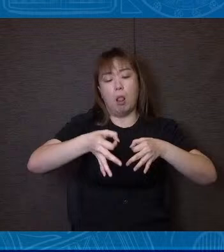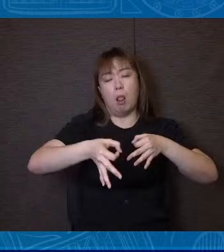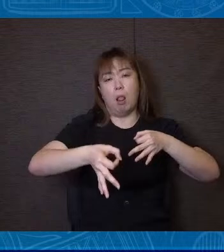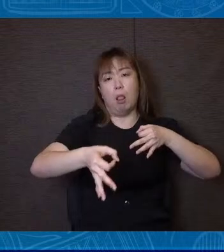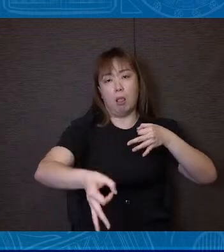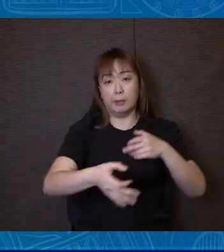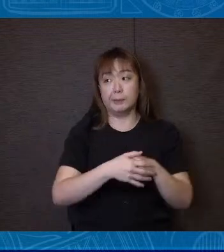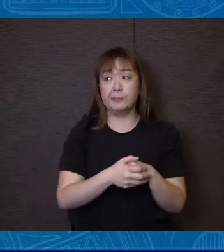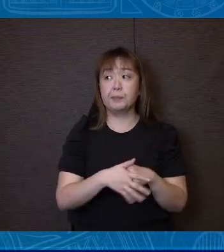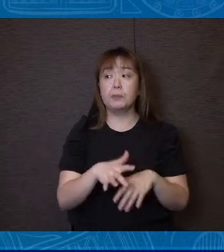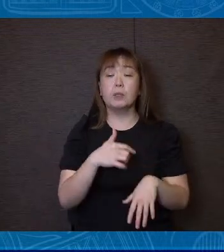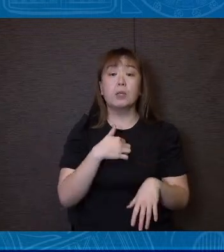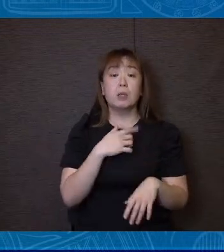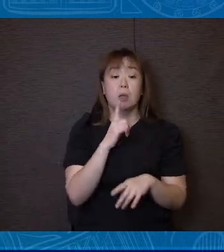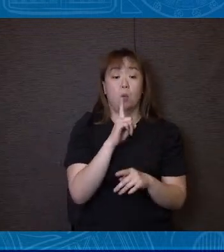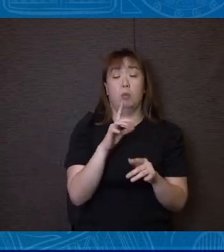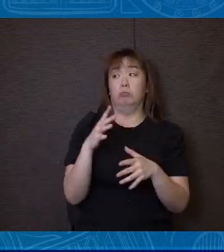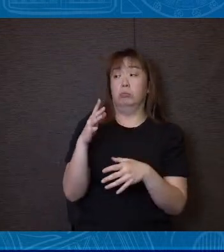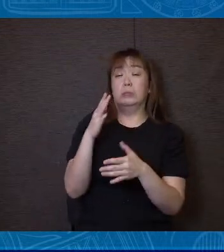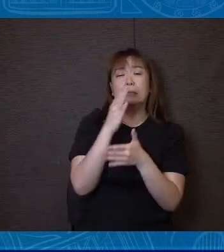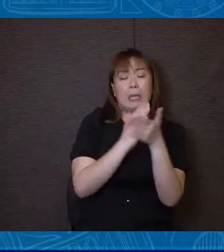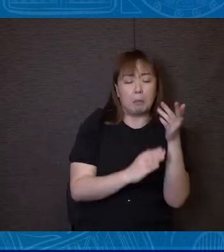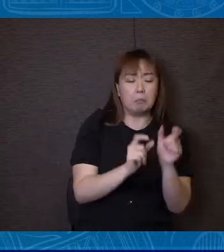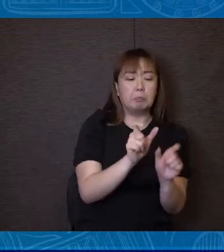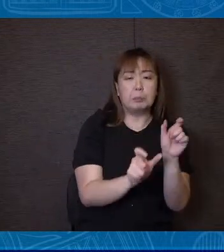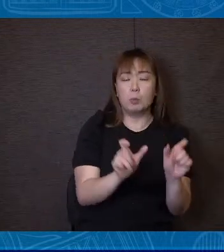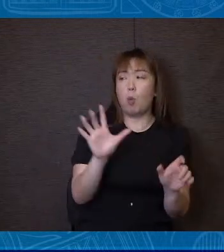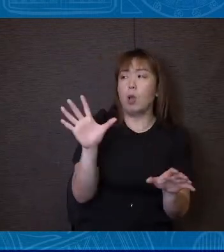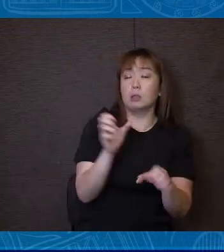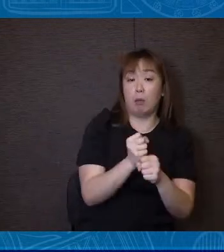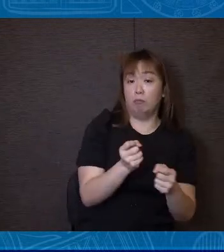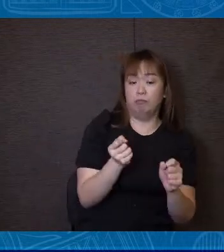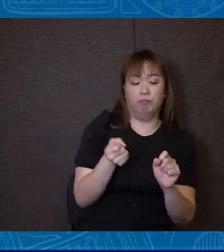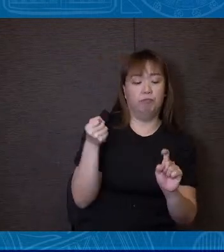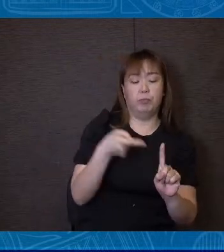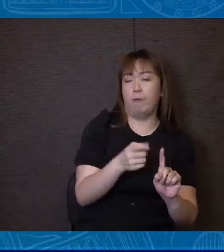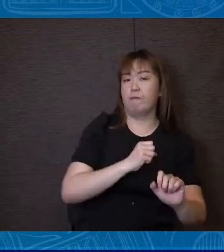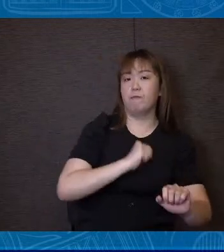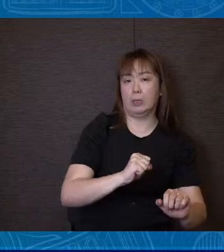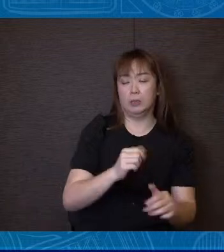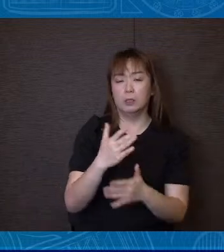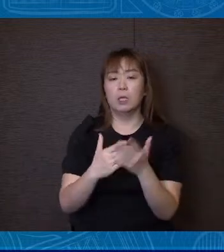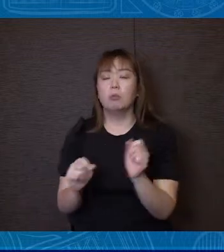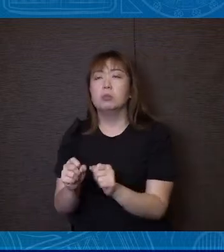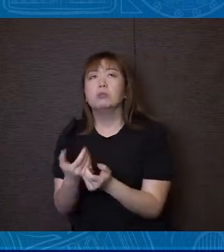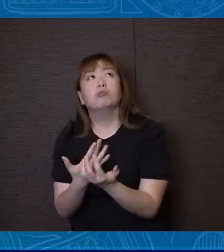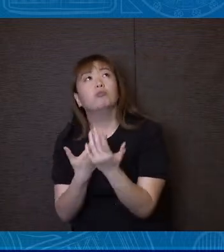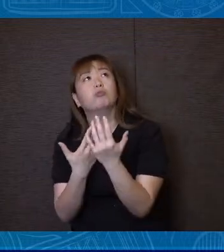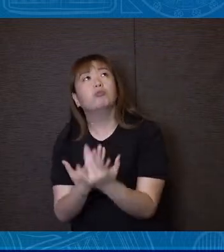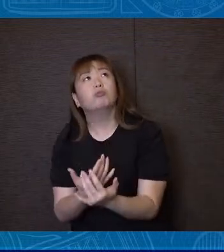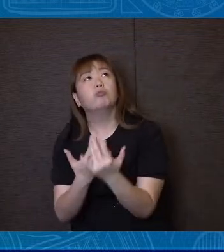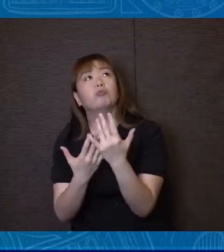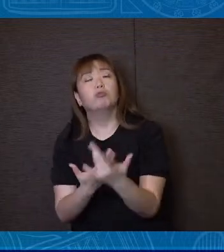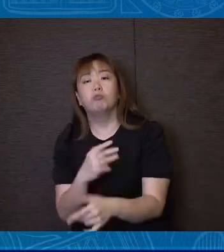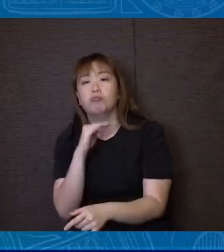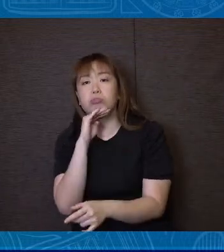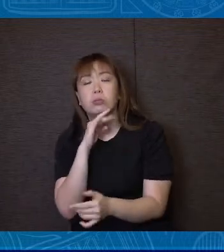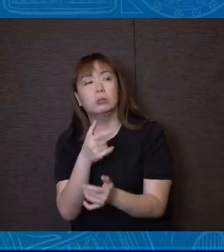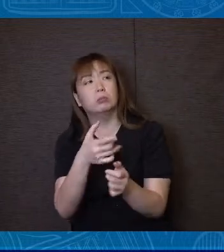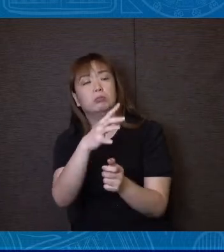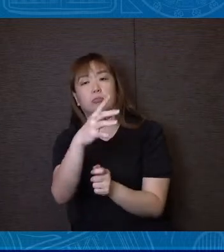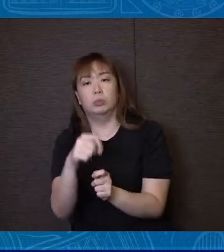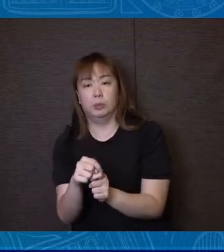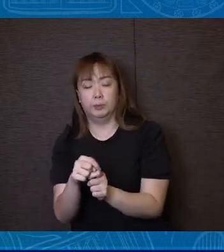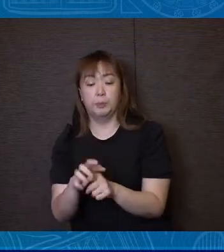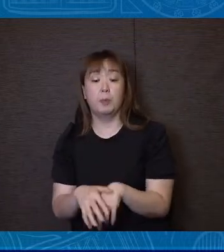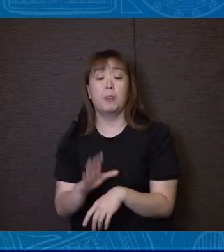few people do get it quite quickly, but others it could be hours, which in the case of disasters, every minute, every second counts. Cell broadcast, by